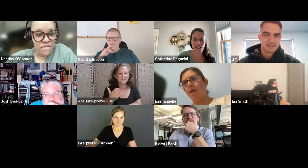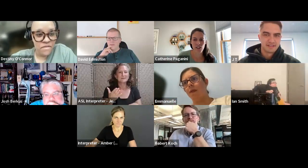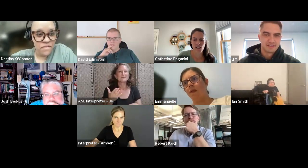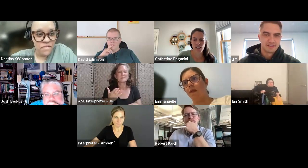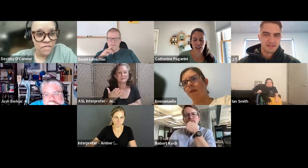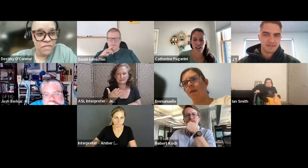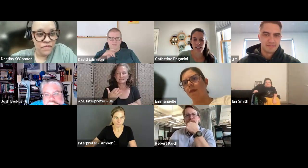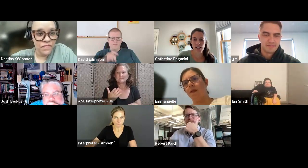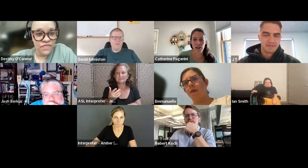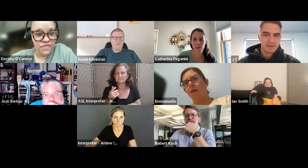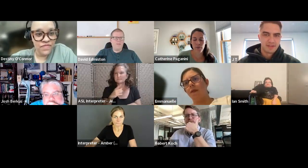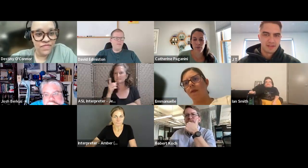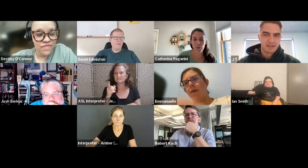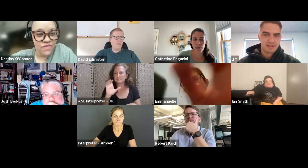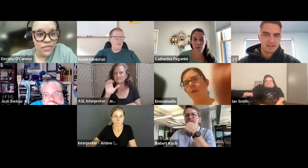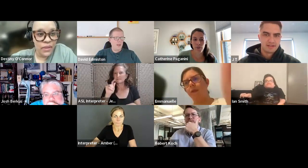And